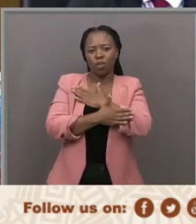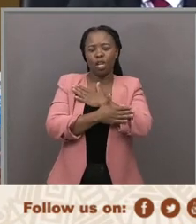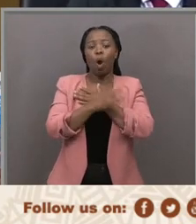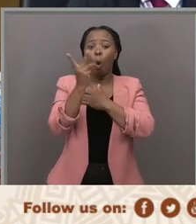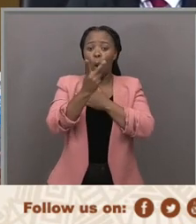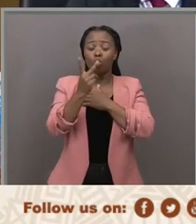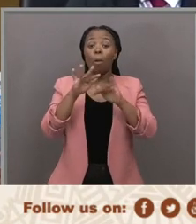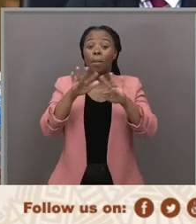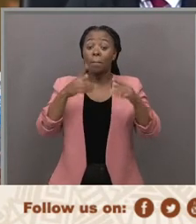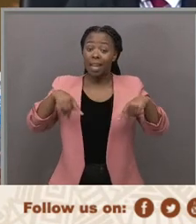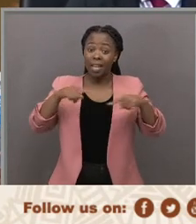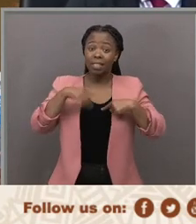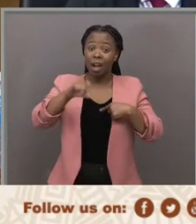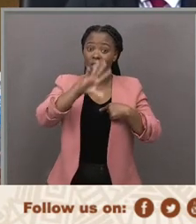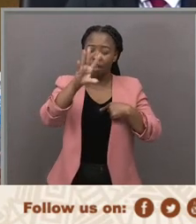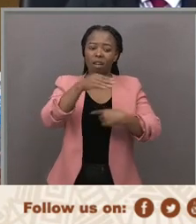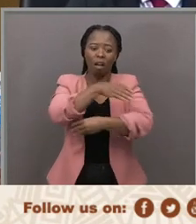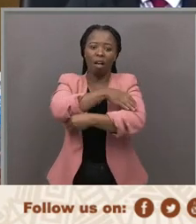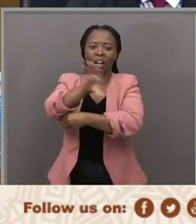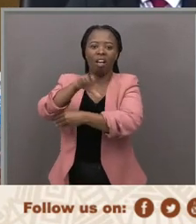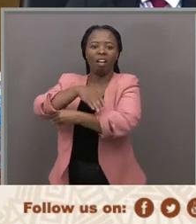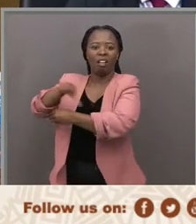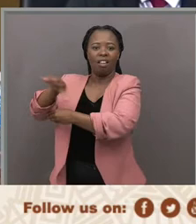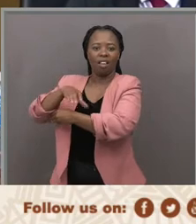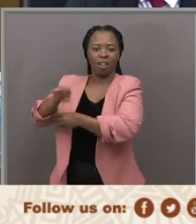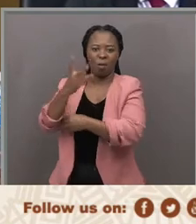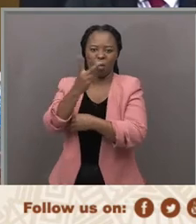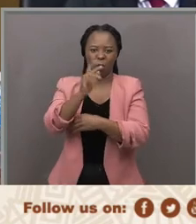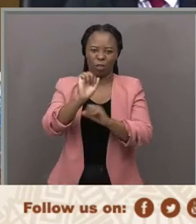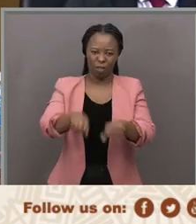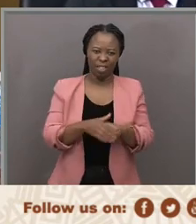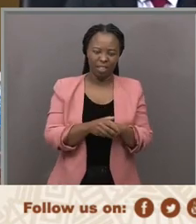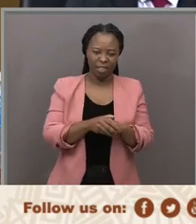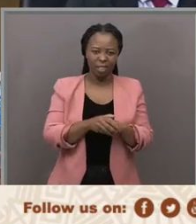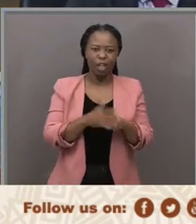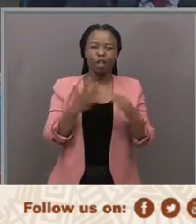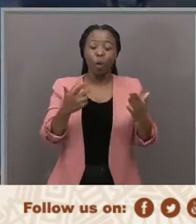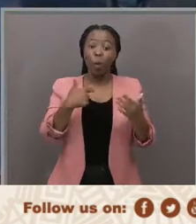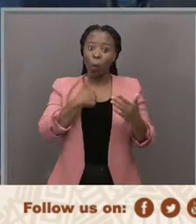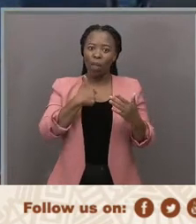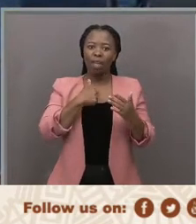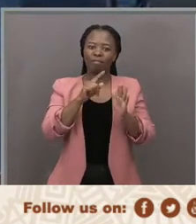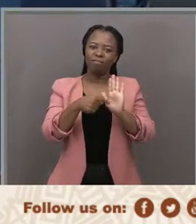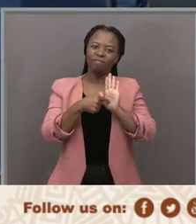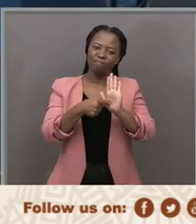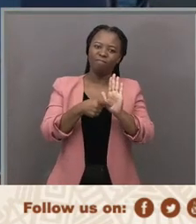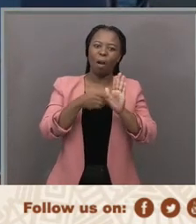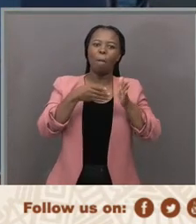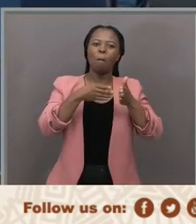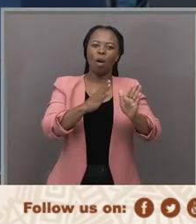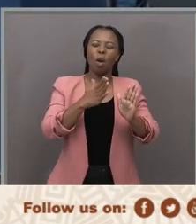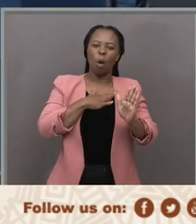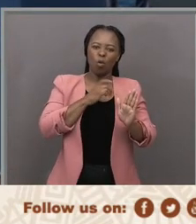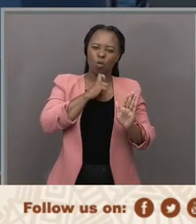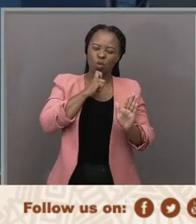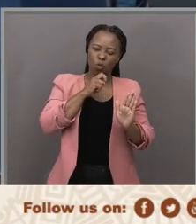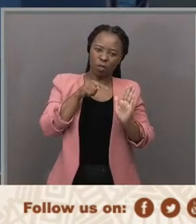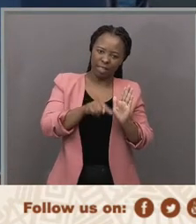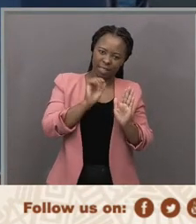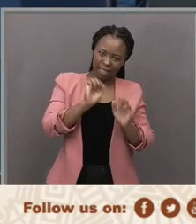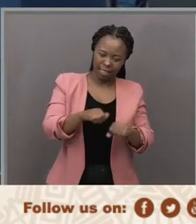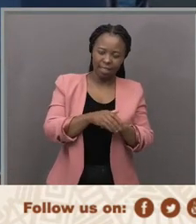people. So, honorable members, this is a model we want to use elsewhere. I want to say